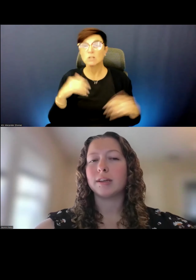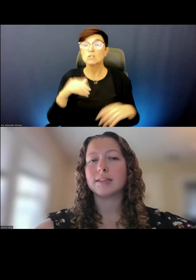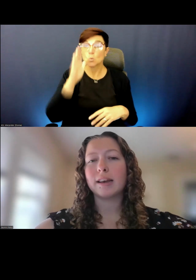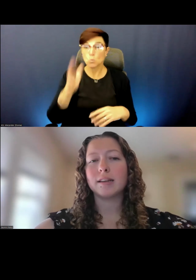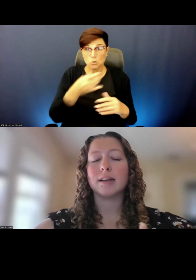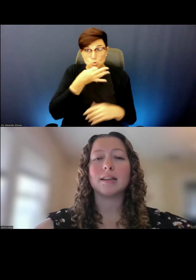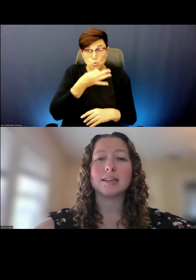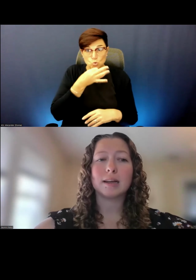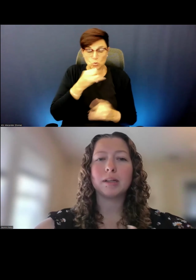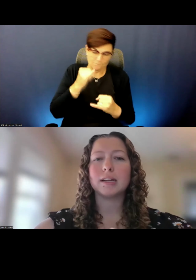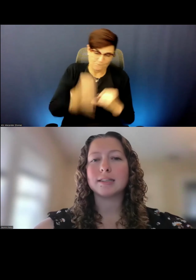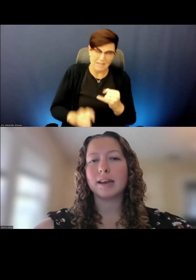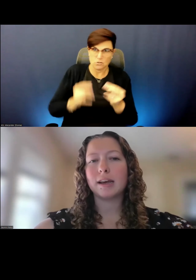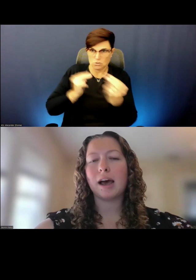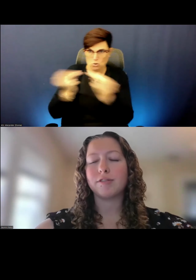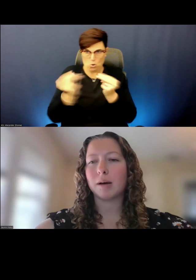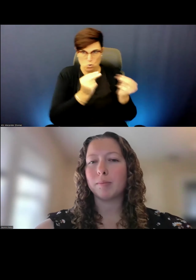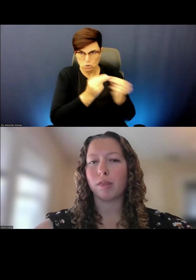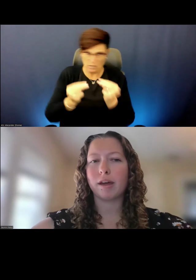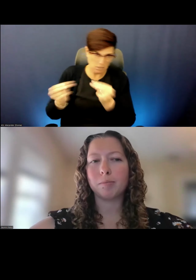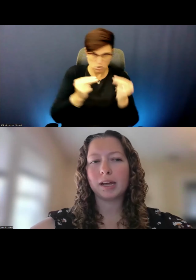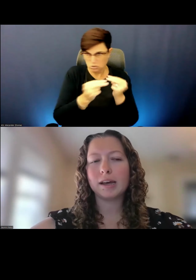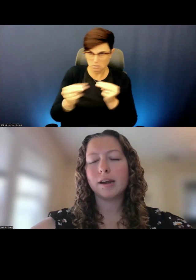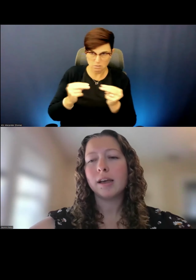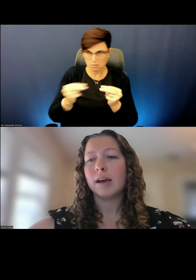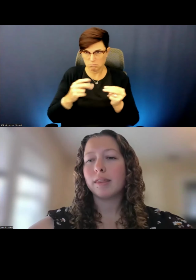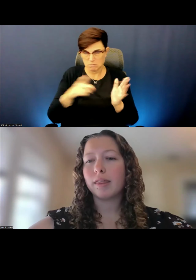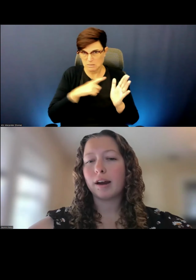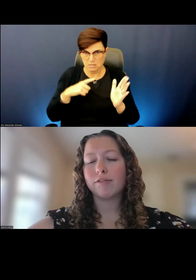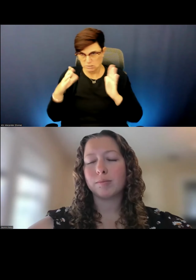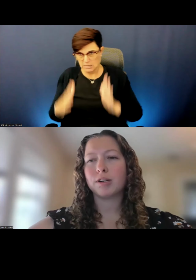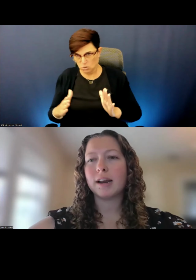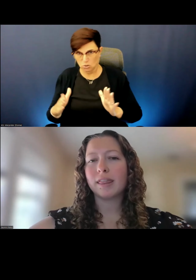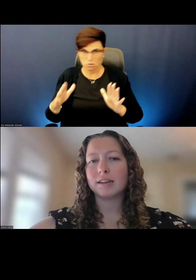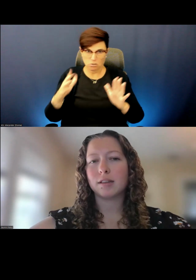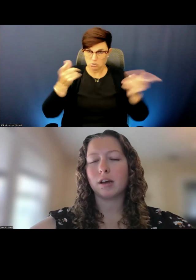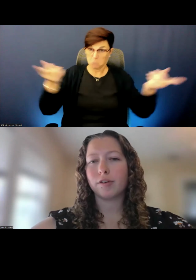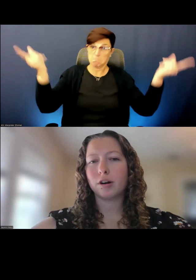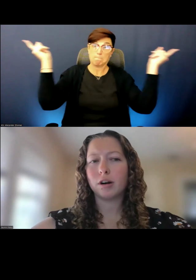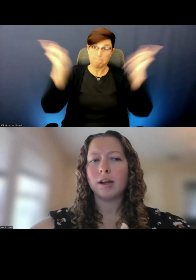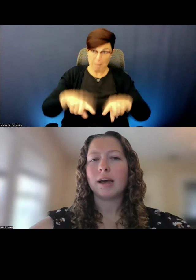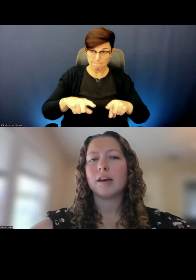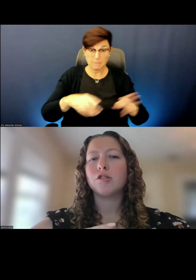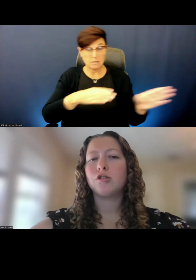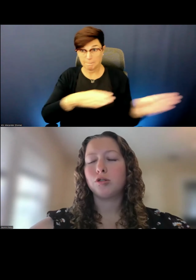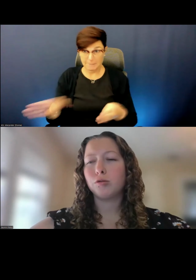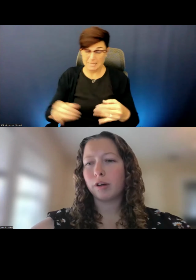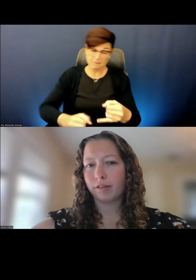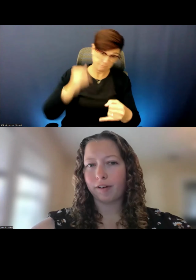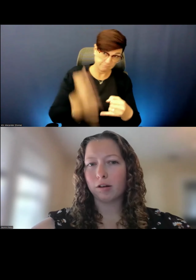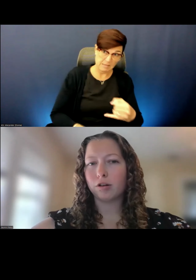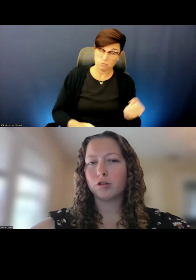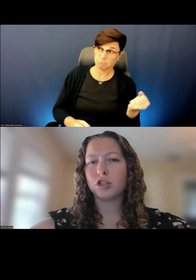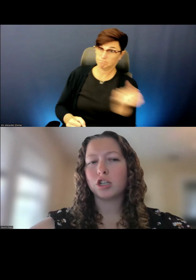So the Assembly and Senate have to come up with their plan, and then they have to present that to the governor and do